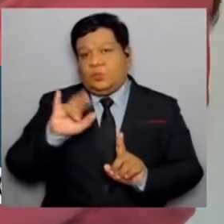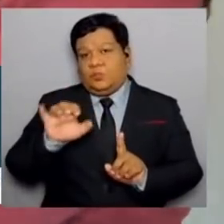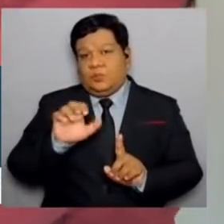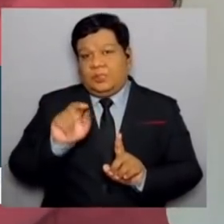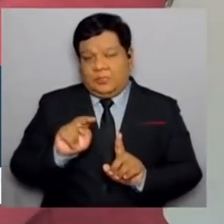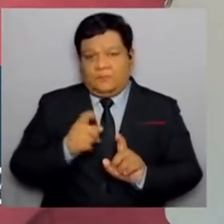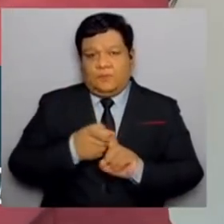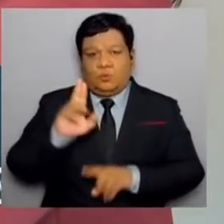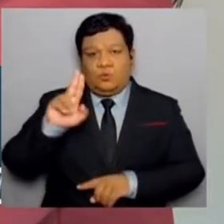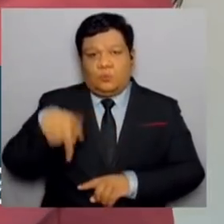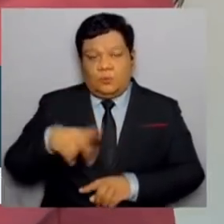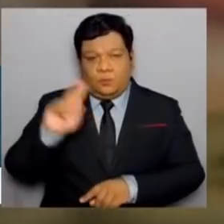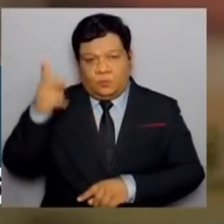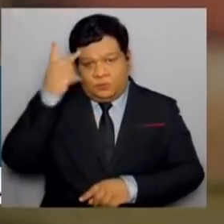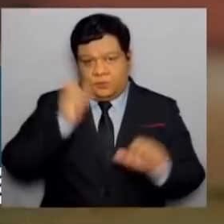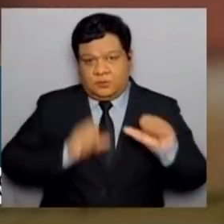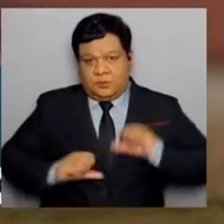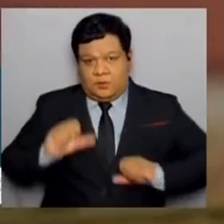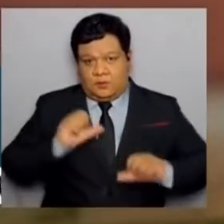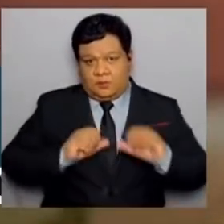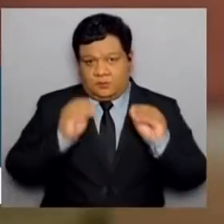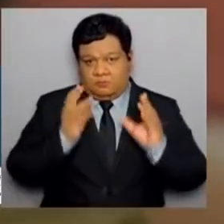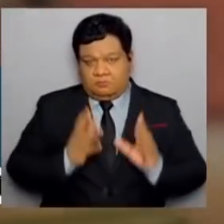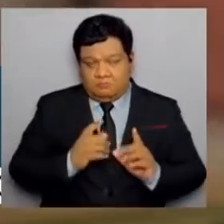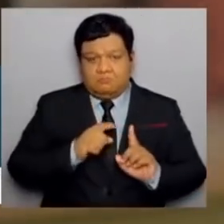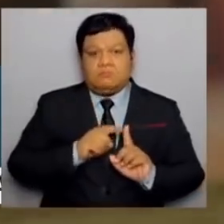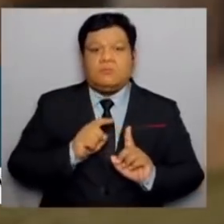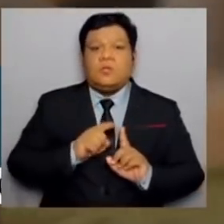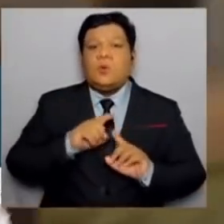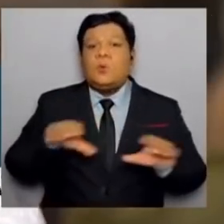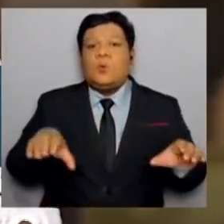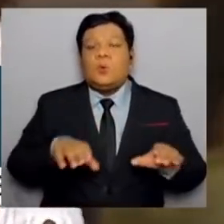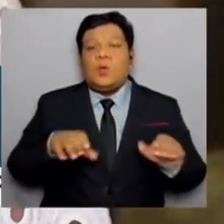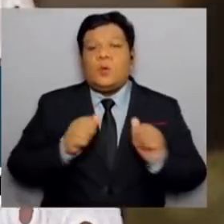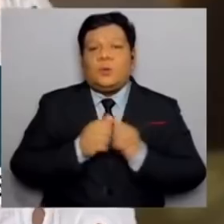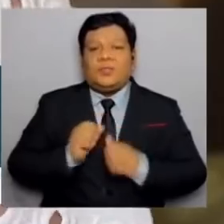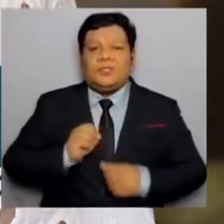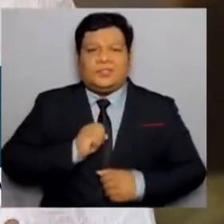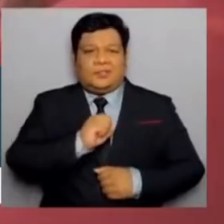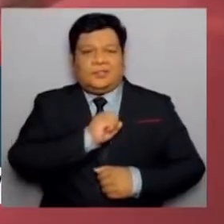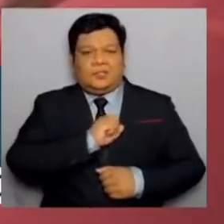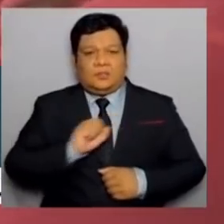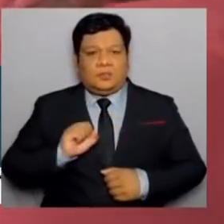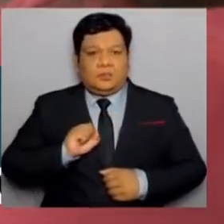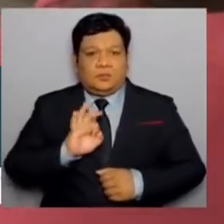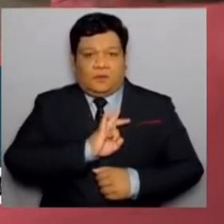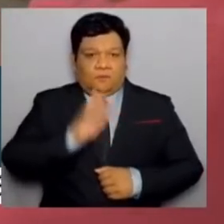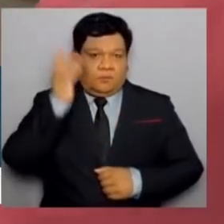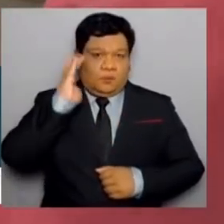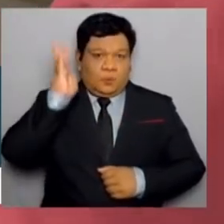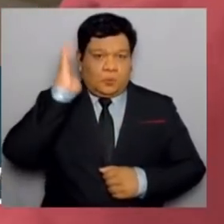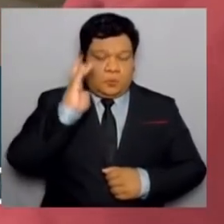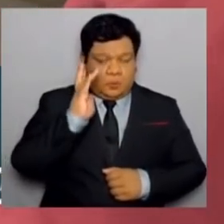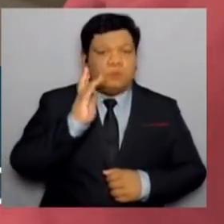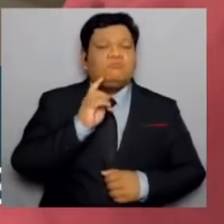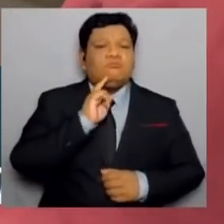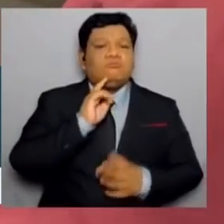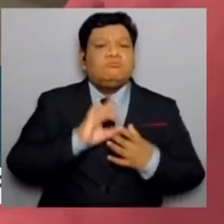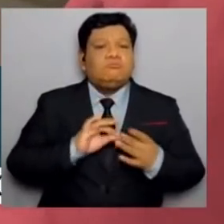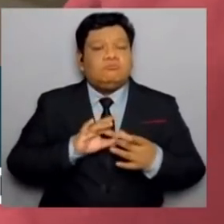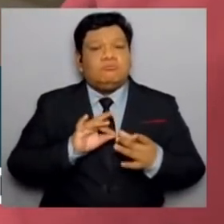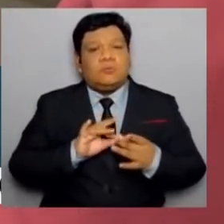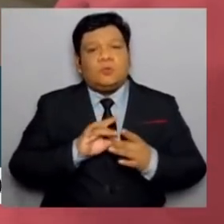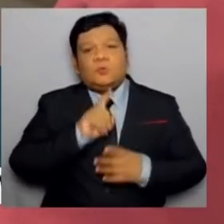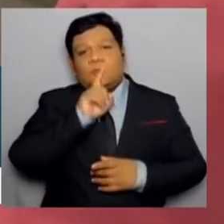Political Science Department, who incidentally worked as a Senate legislative staff years ago, meanwhile underlines the reality of